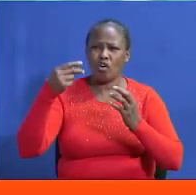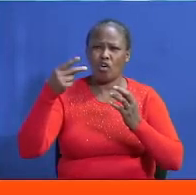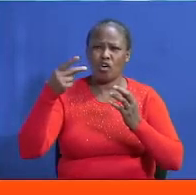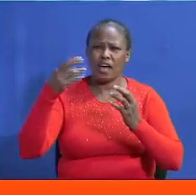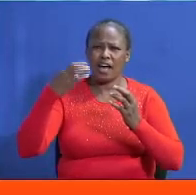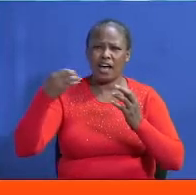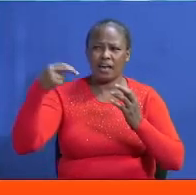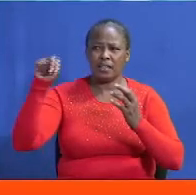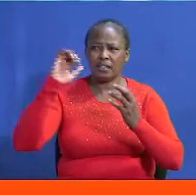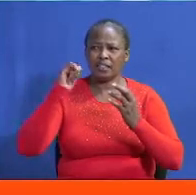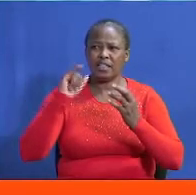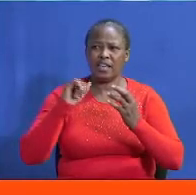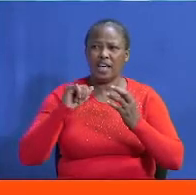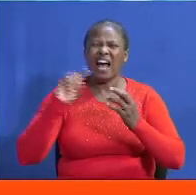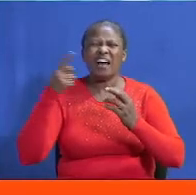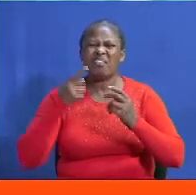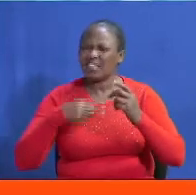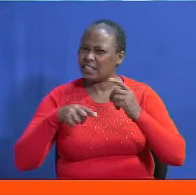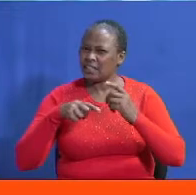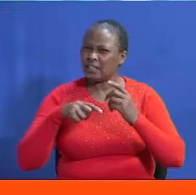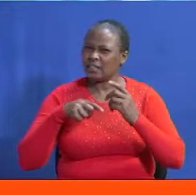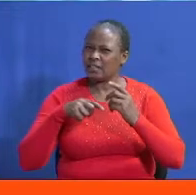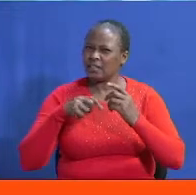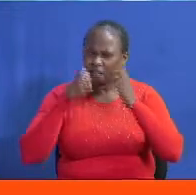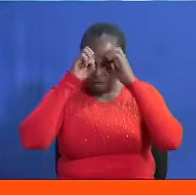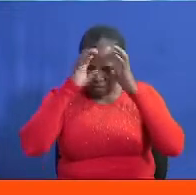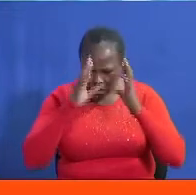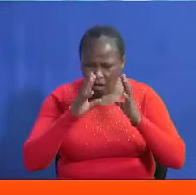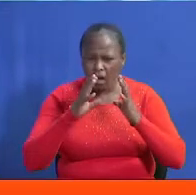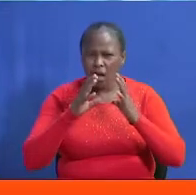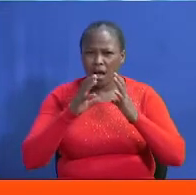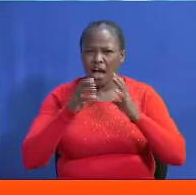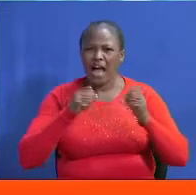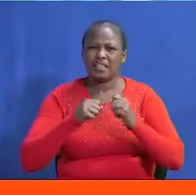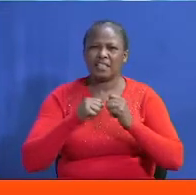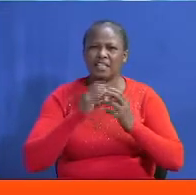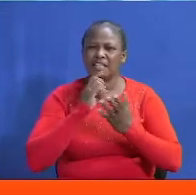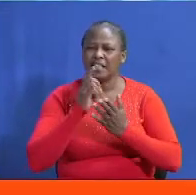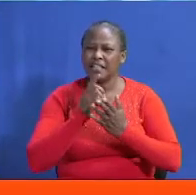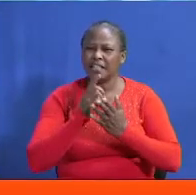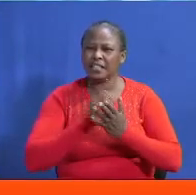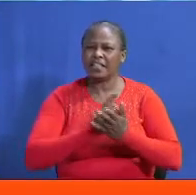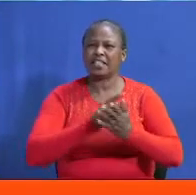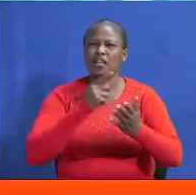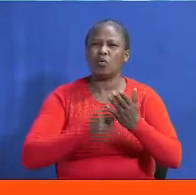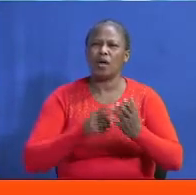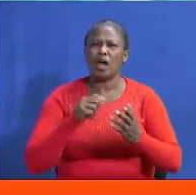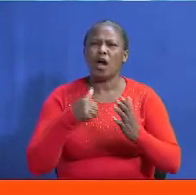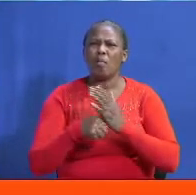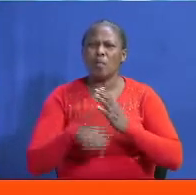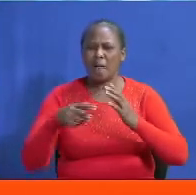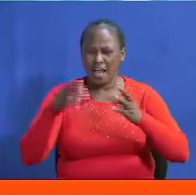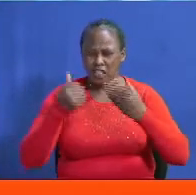should start by discussing the problem the problem that we have right in our country. Mm-hmm. So the IEBC